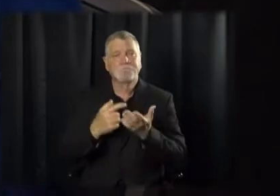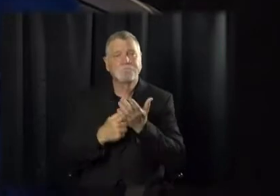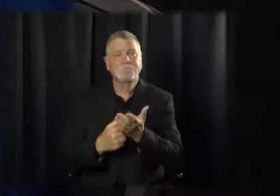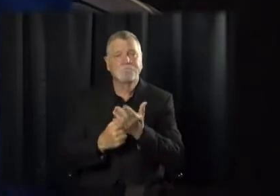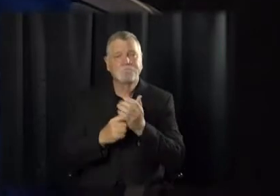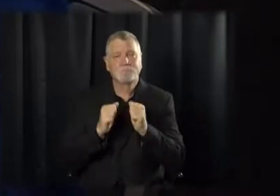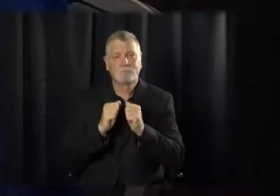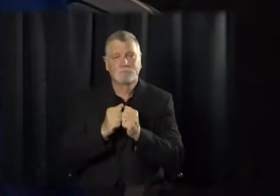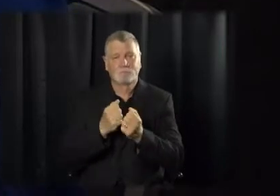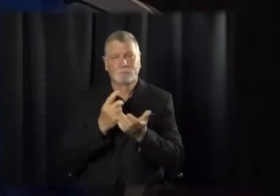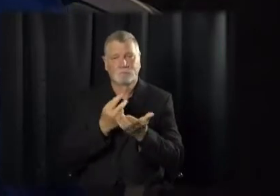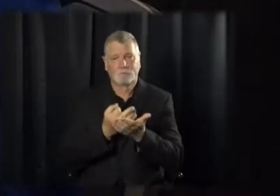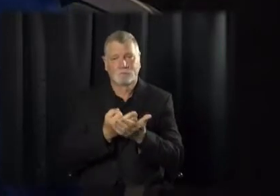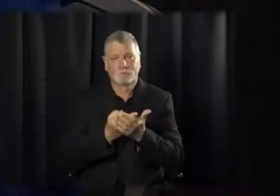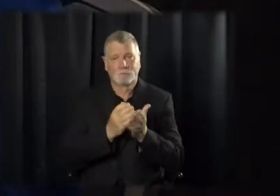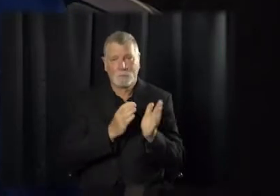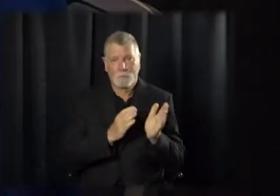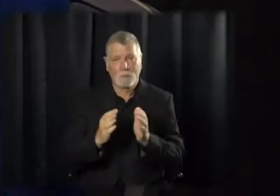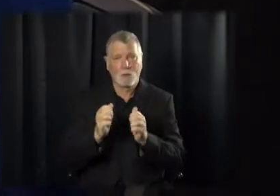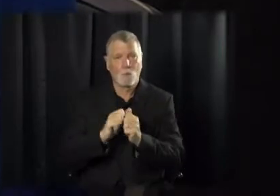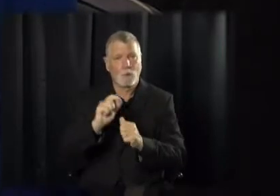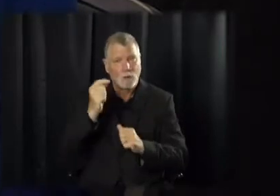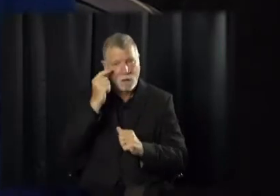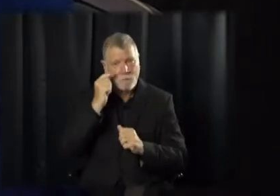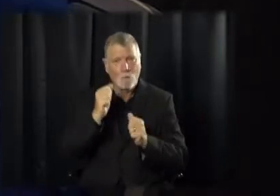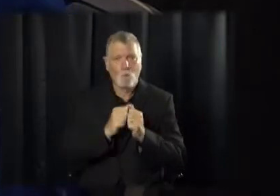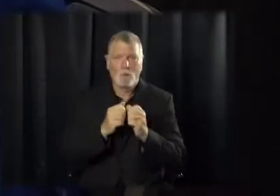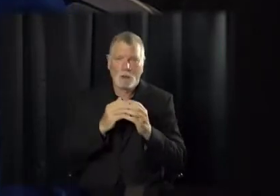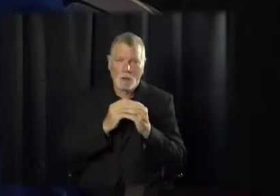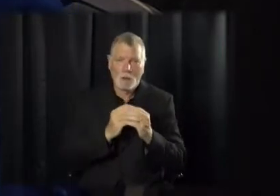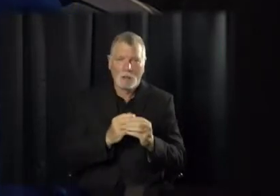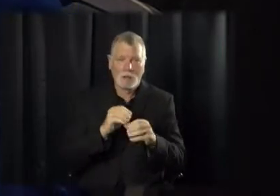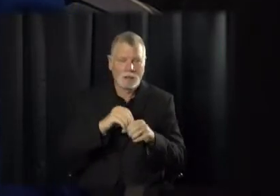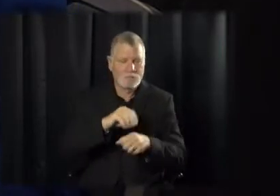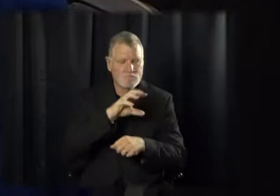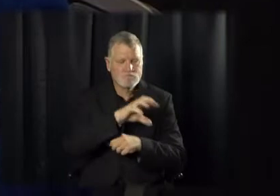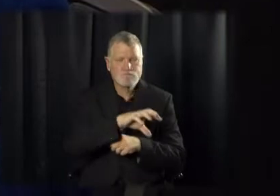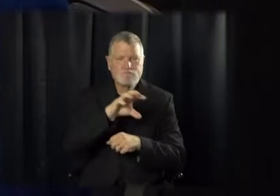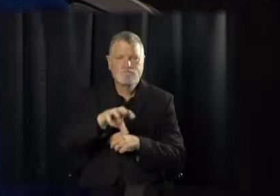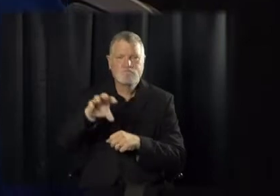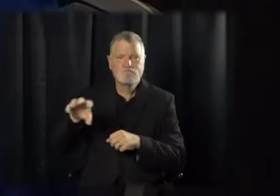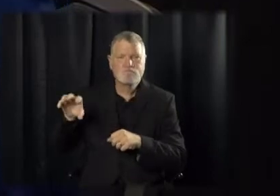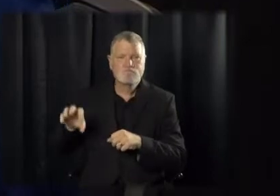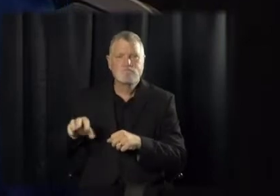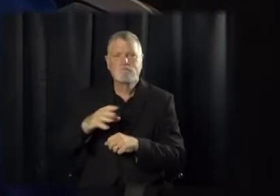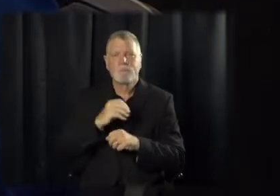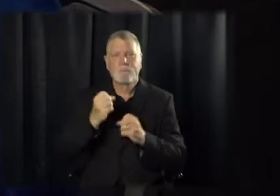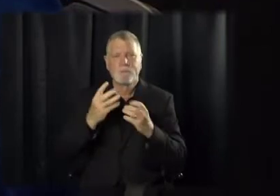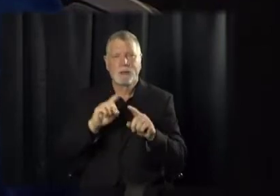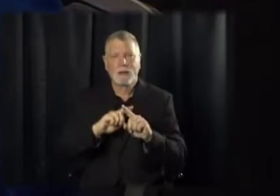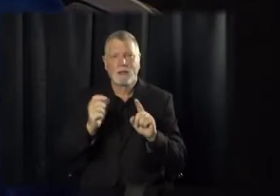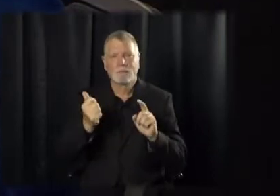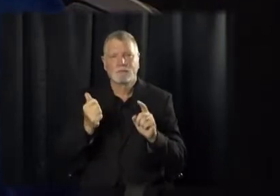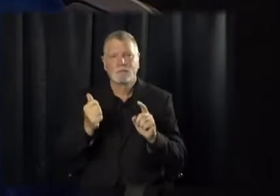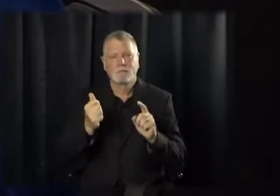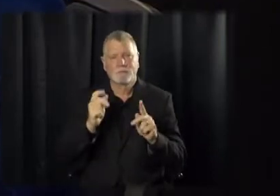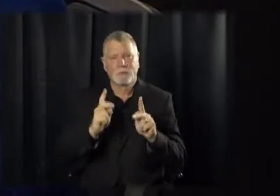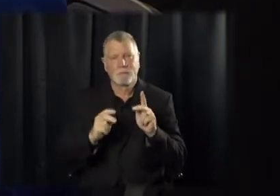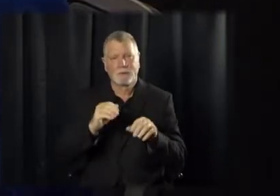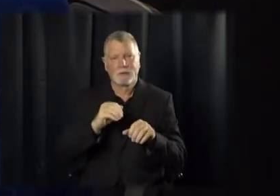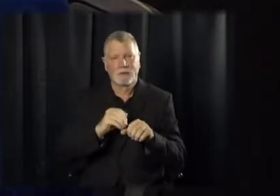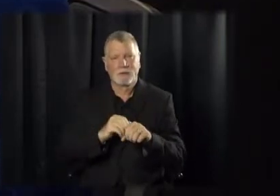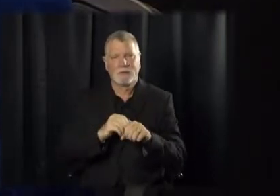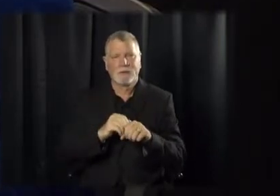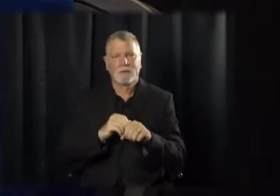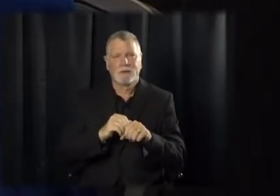all these fiscal plans with the government, with the leaders of the instrumentalities, as well as with many other stakeholders in each